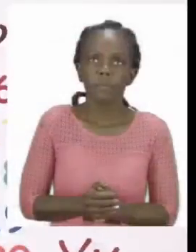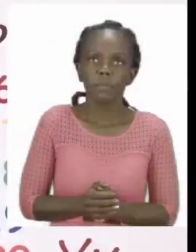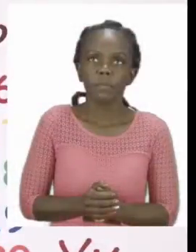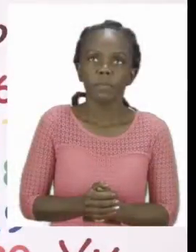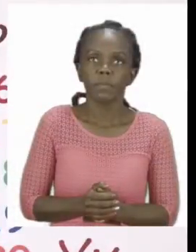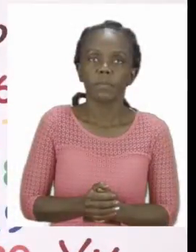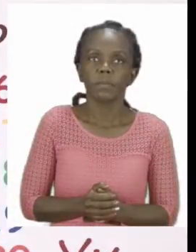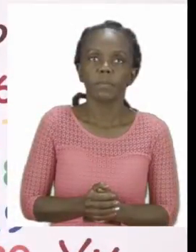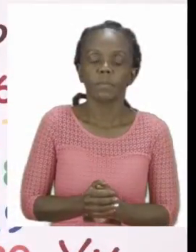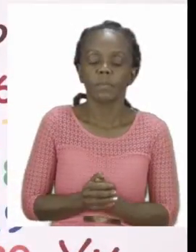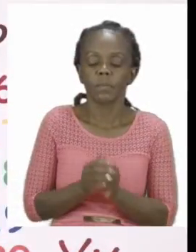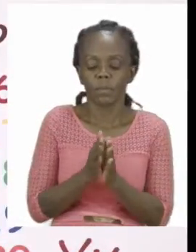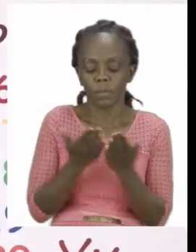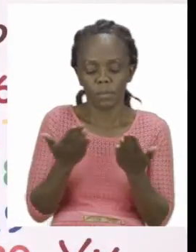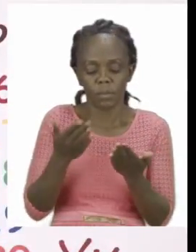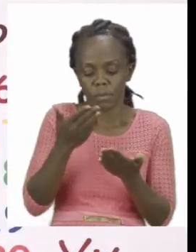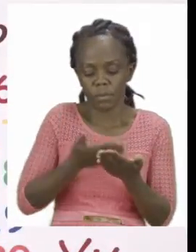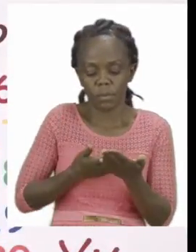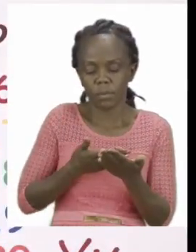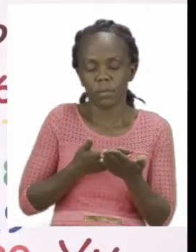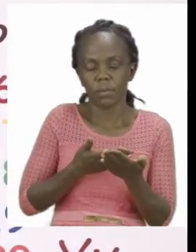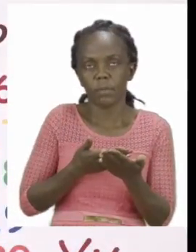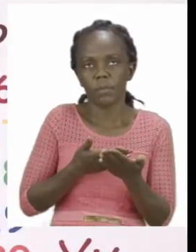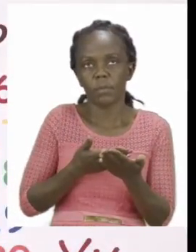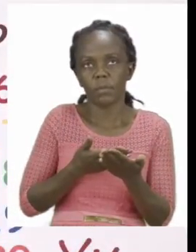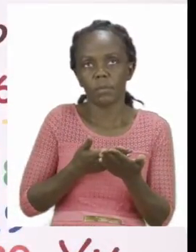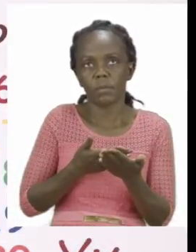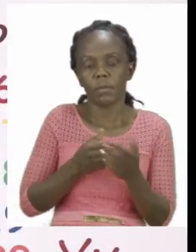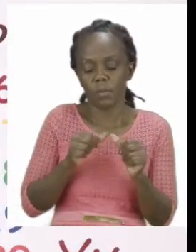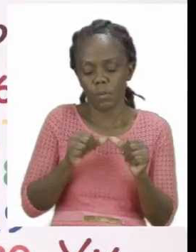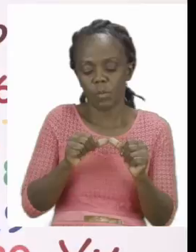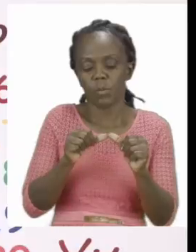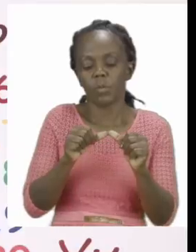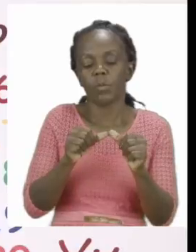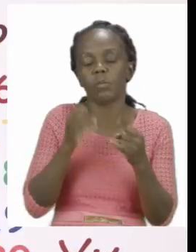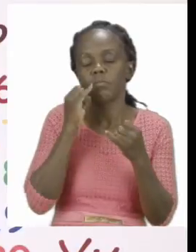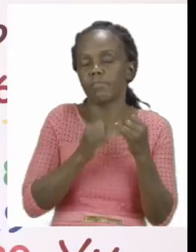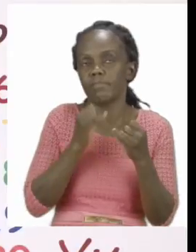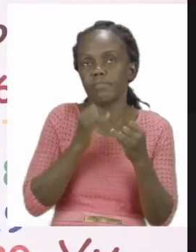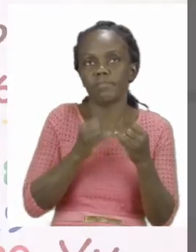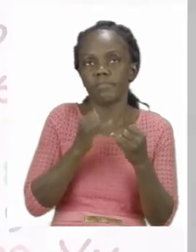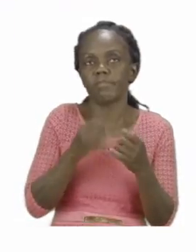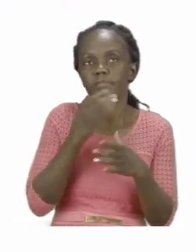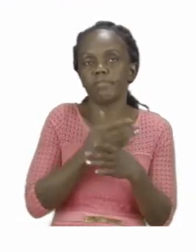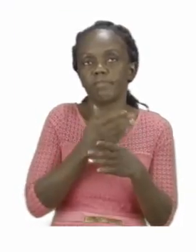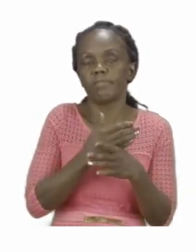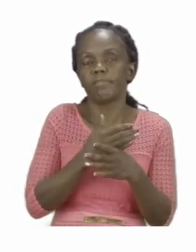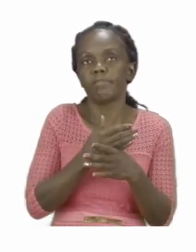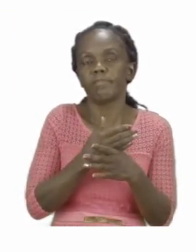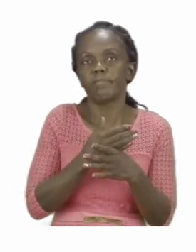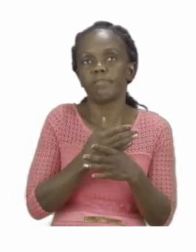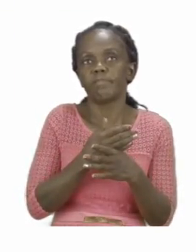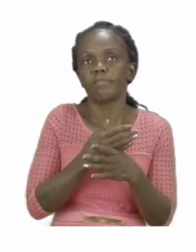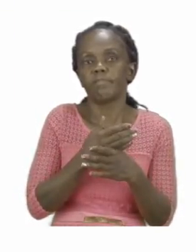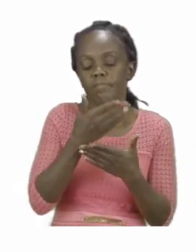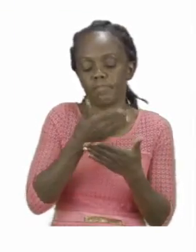Let's now go to our last exercise for this lesson on page 16. On page 16,